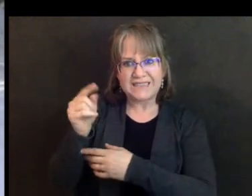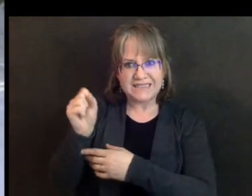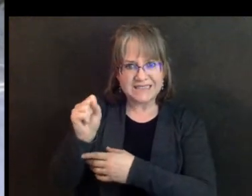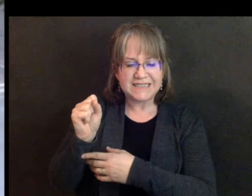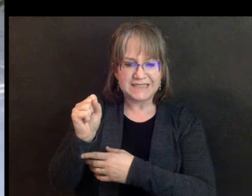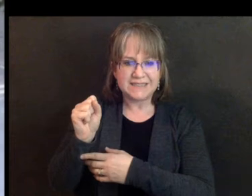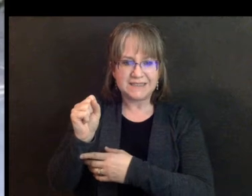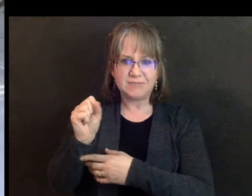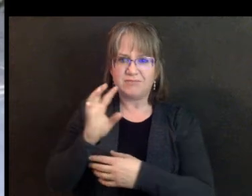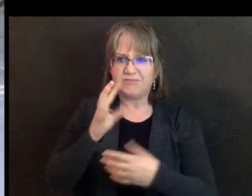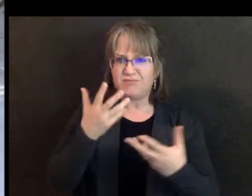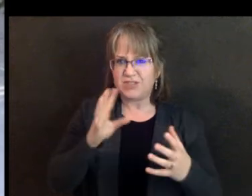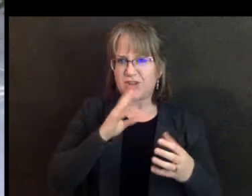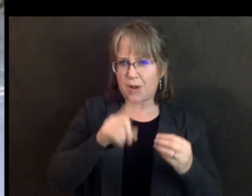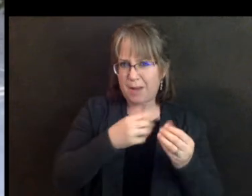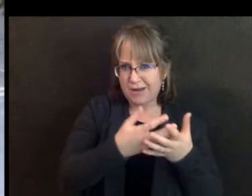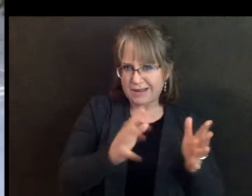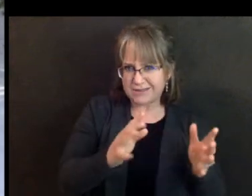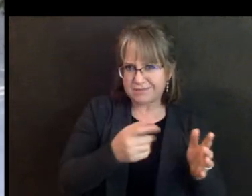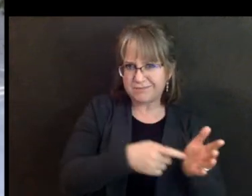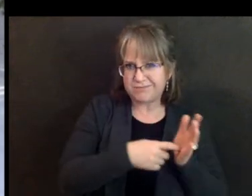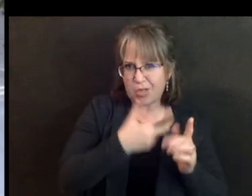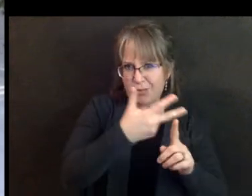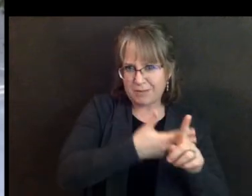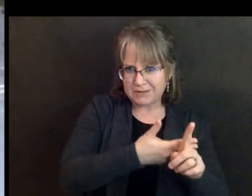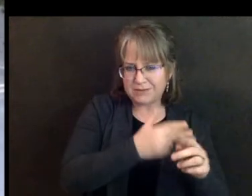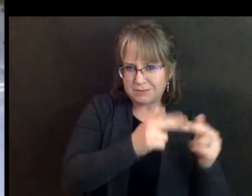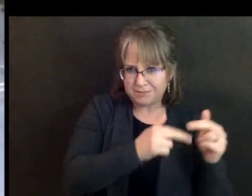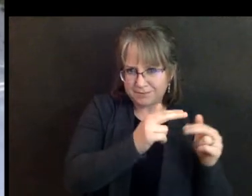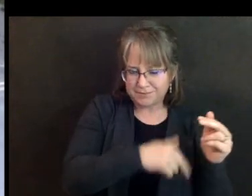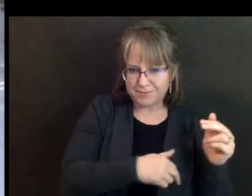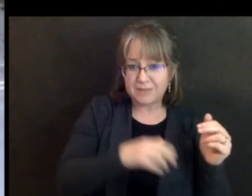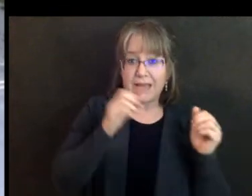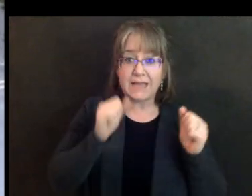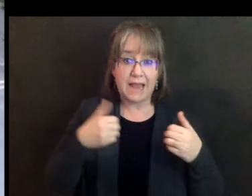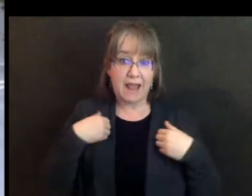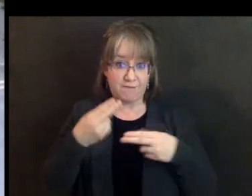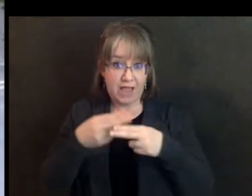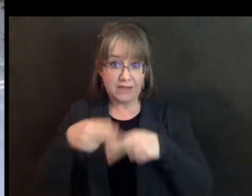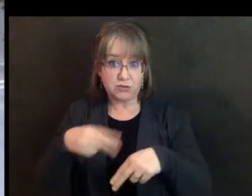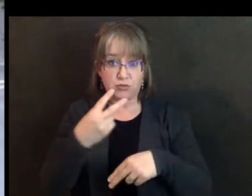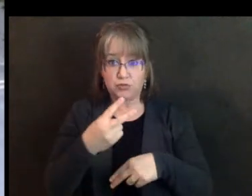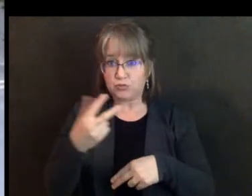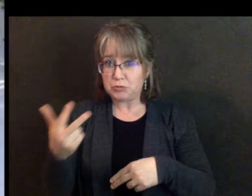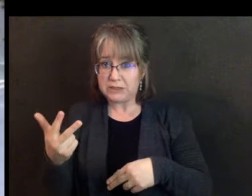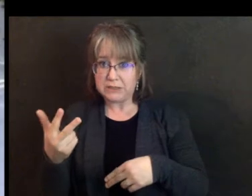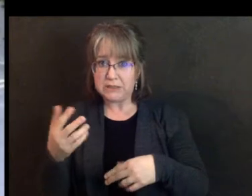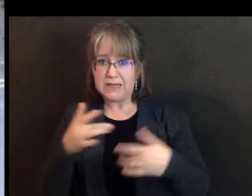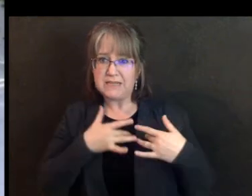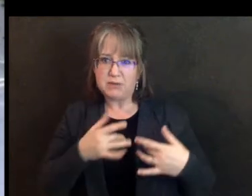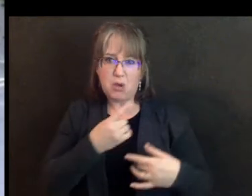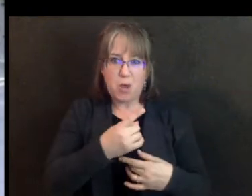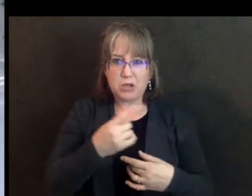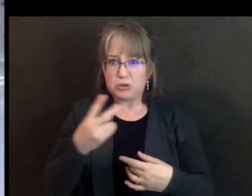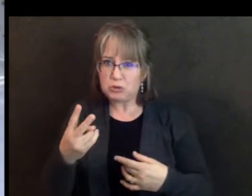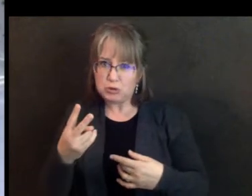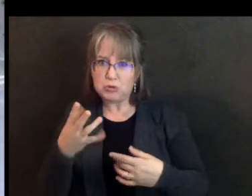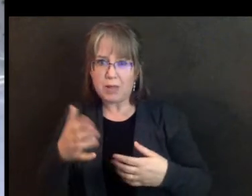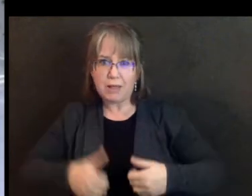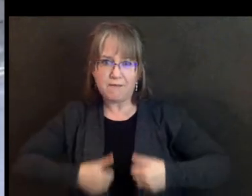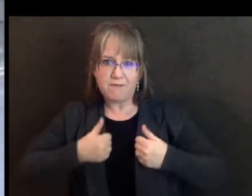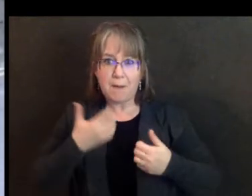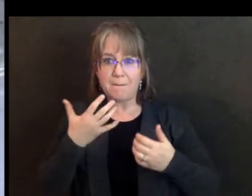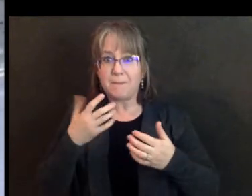months. They'll lay 2 to 3 eggs. Typically 1 to 2 of those eagles will survive. Sometimes 3 will. It's kind of survival of the fittest